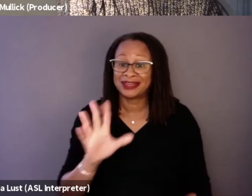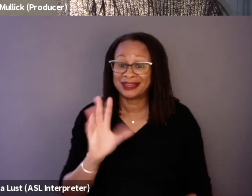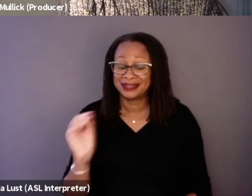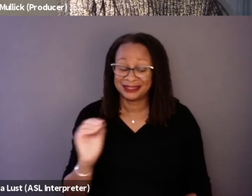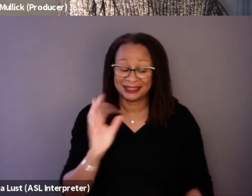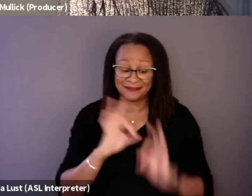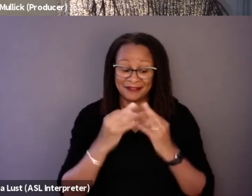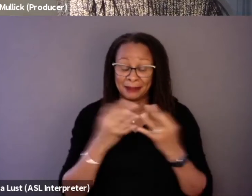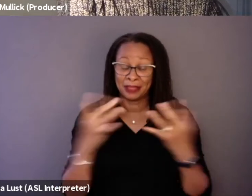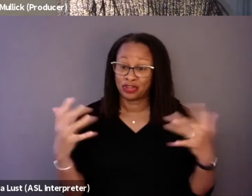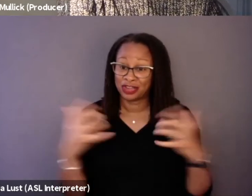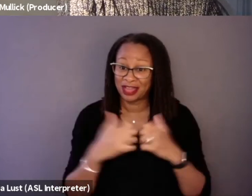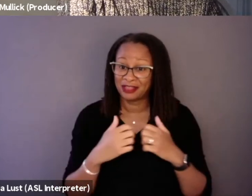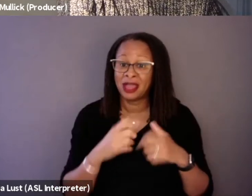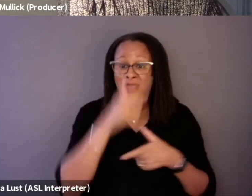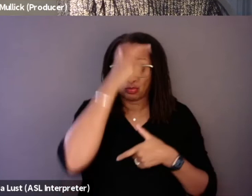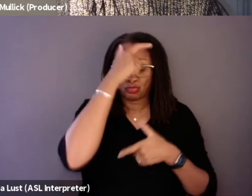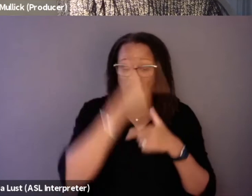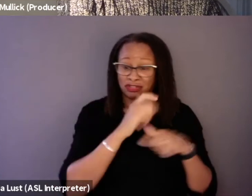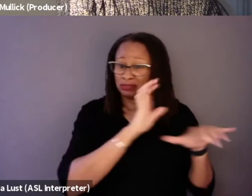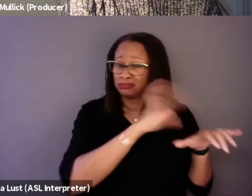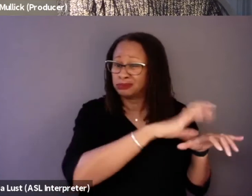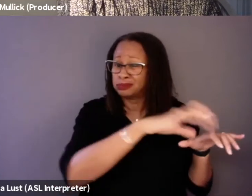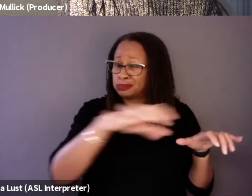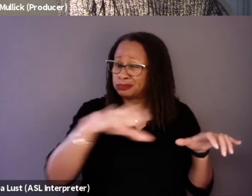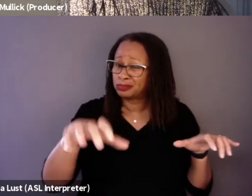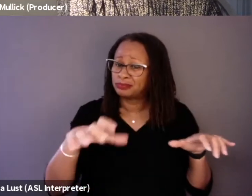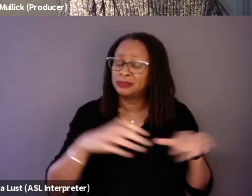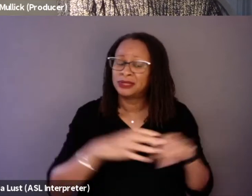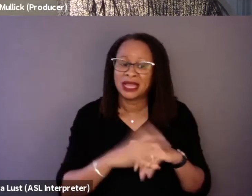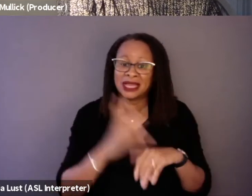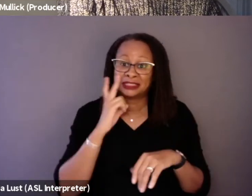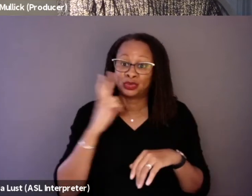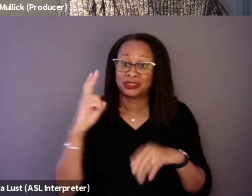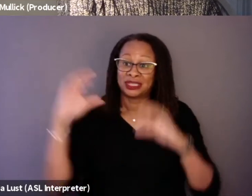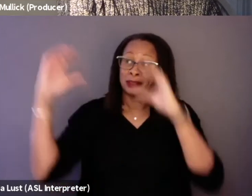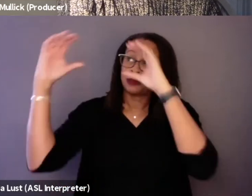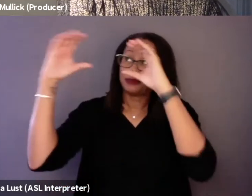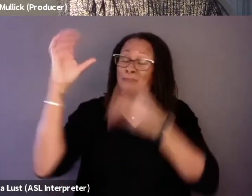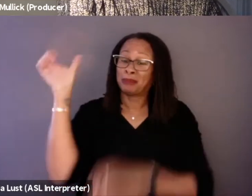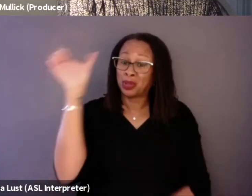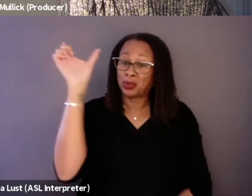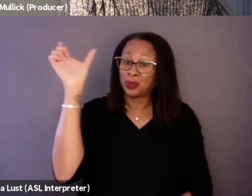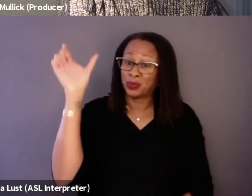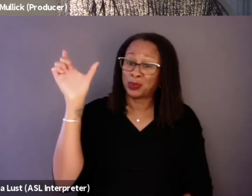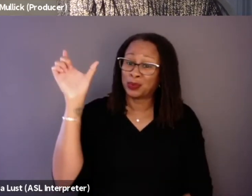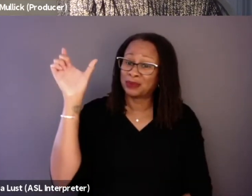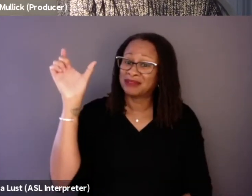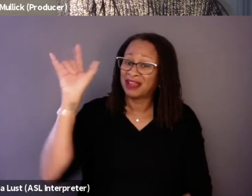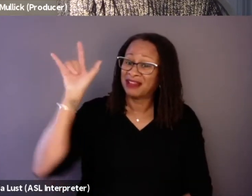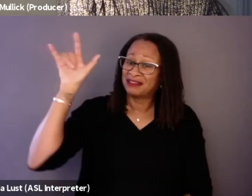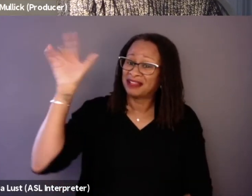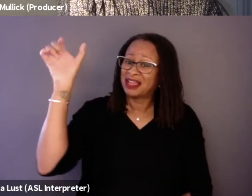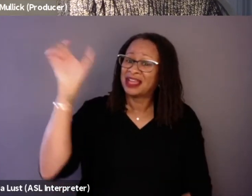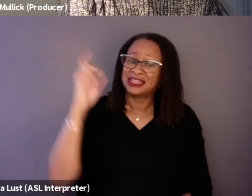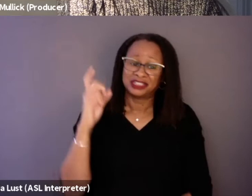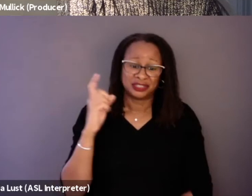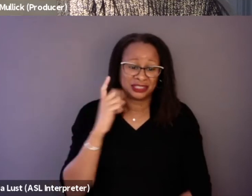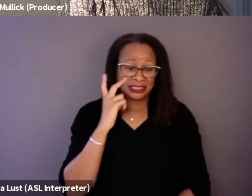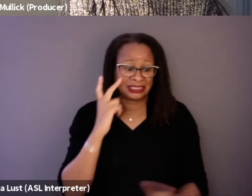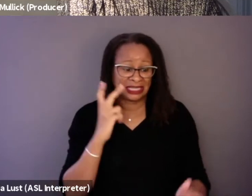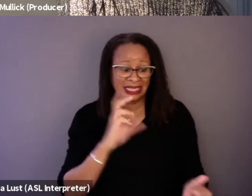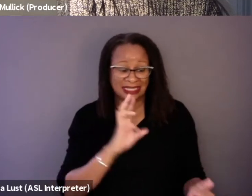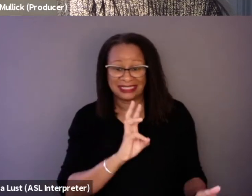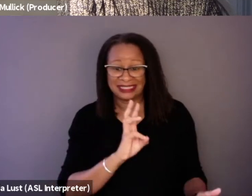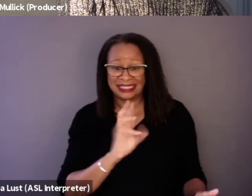and brothers, I believe. And you see the balloon over there, and I'm thinking, oh my God, you have 6 Afghan